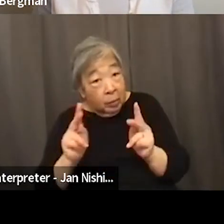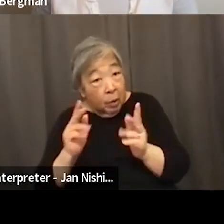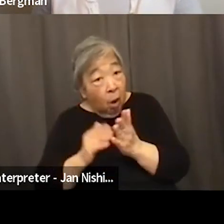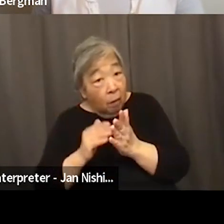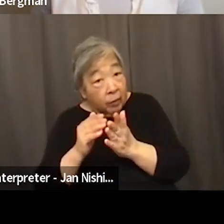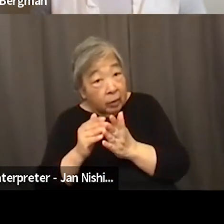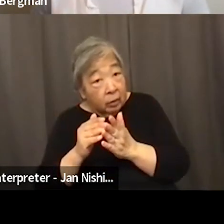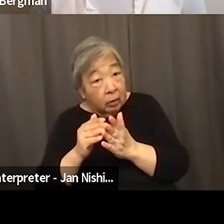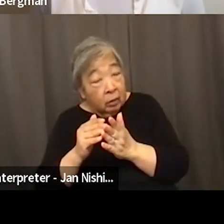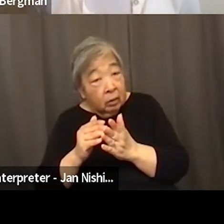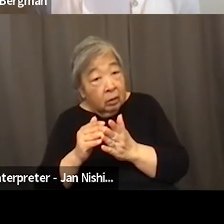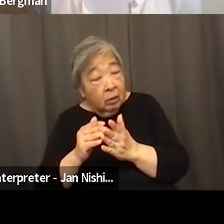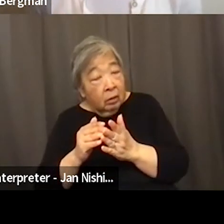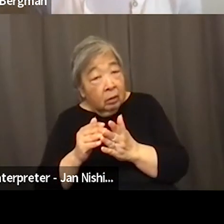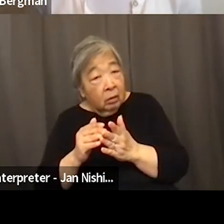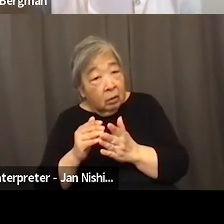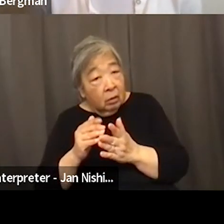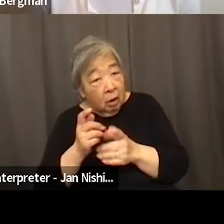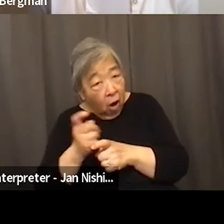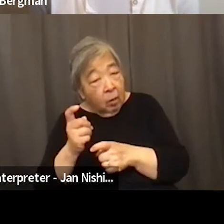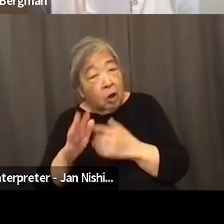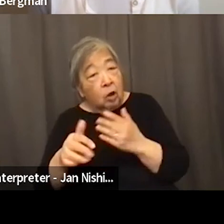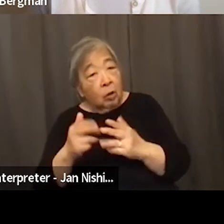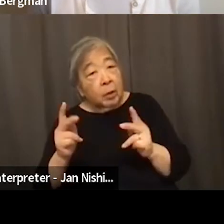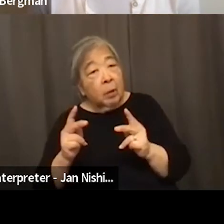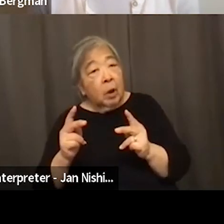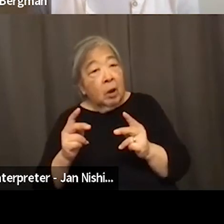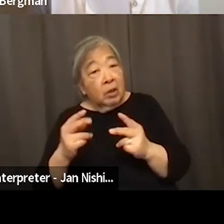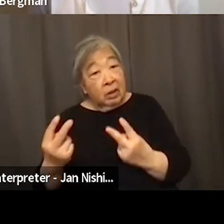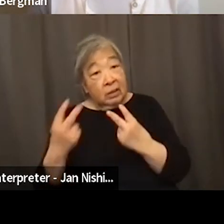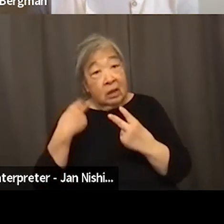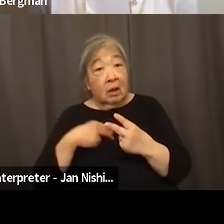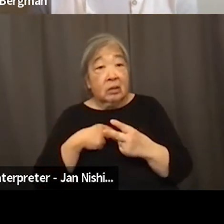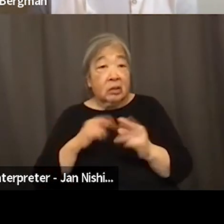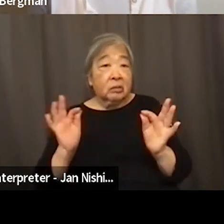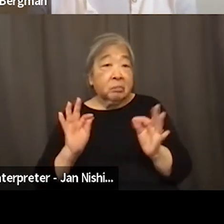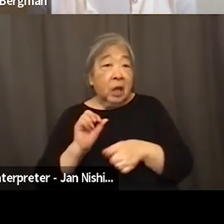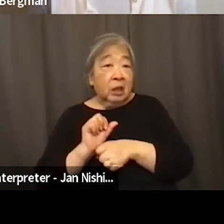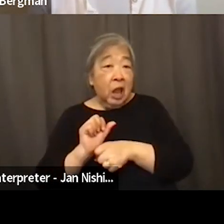that exists. We are just seen as laborers. We are just seen as,